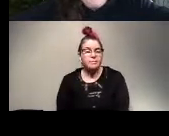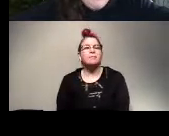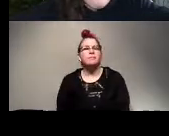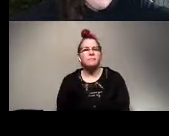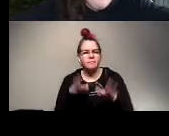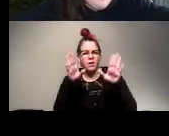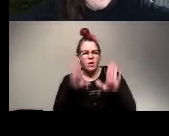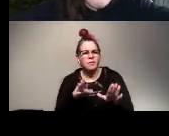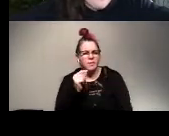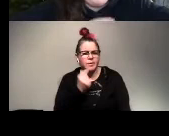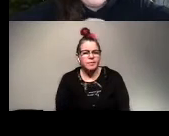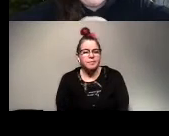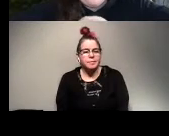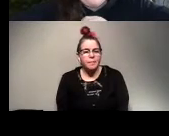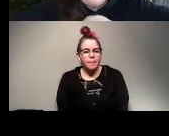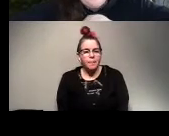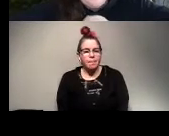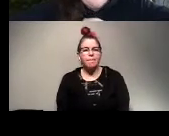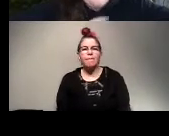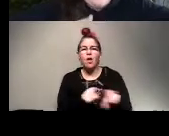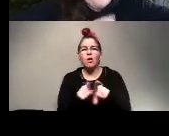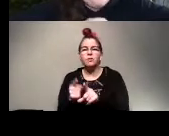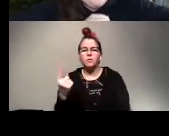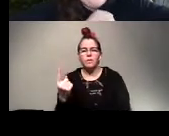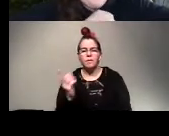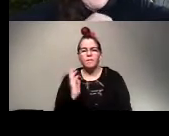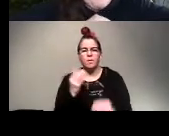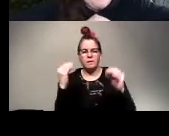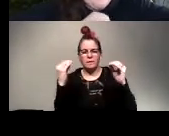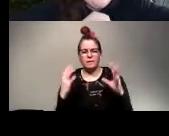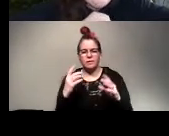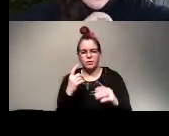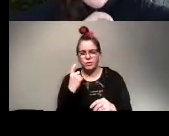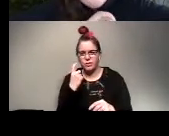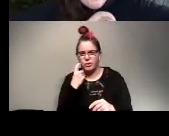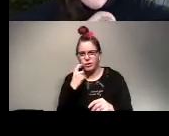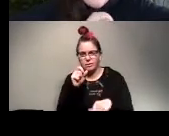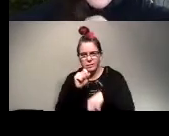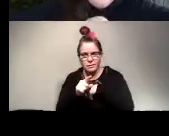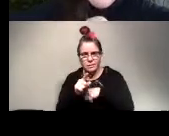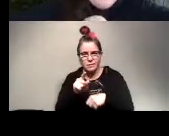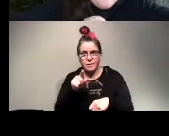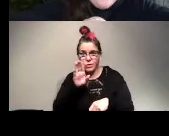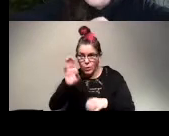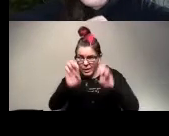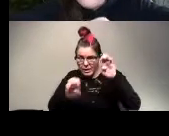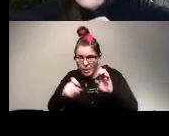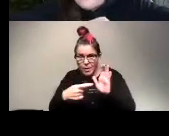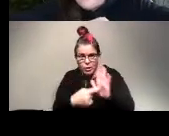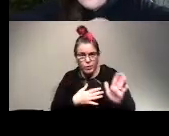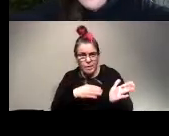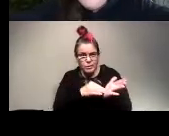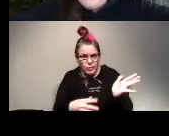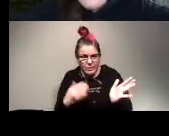Super cool. Also, one of our teachers just said to us, "This is your experiment. I showed this to my students." So